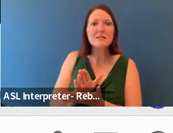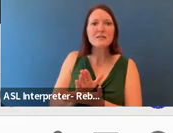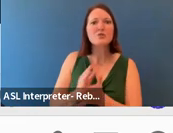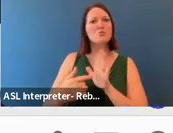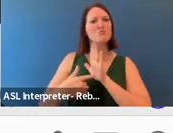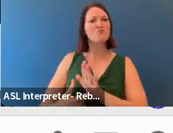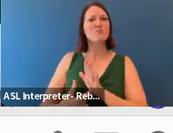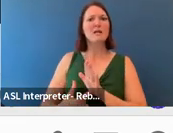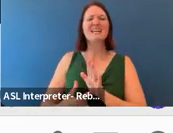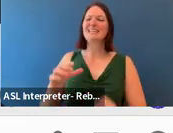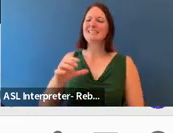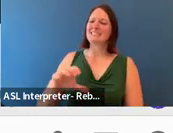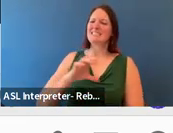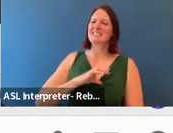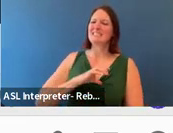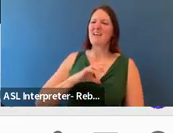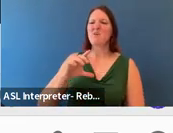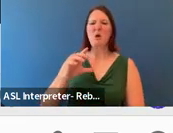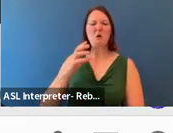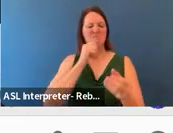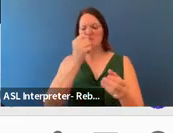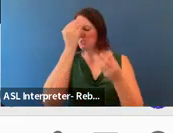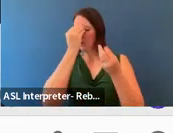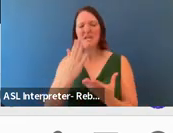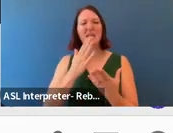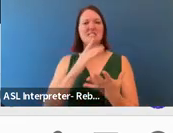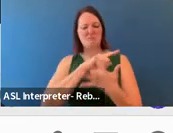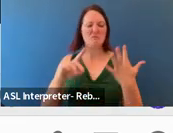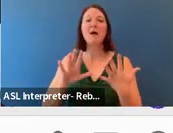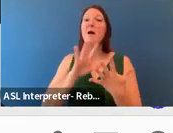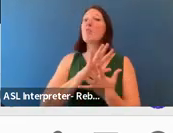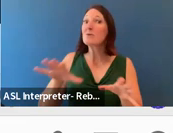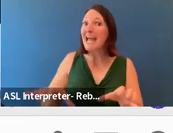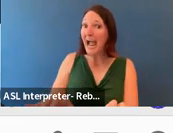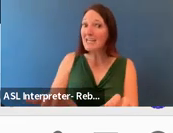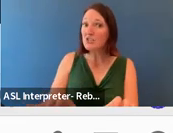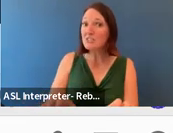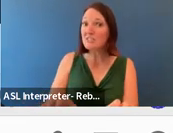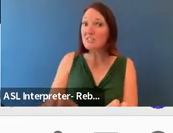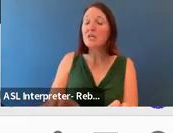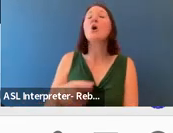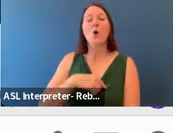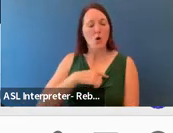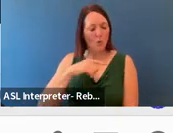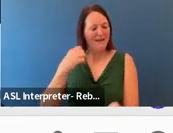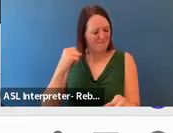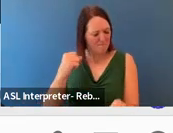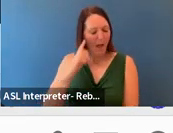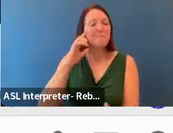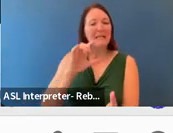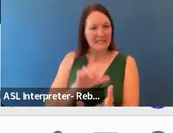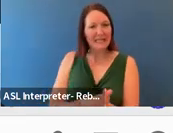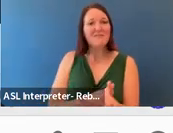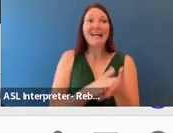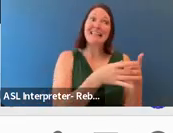civil disobedience, and ultimately those actions, we believe firmly,